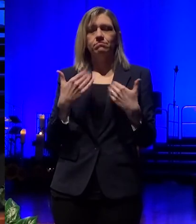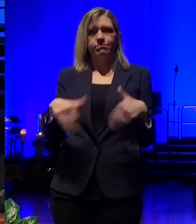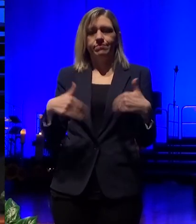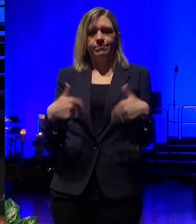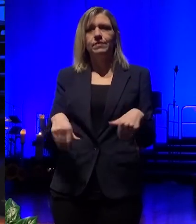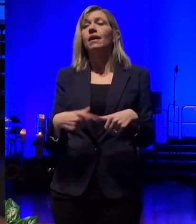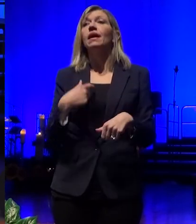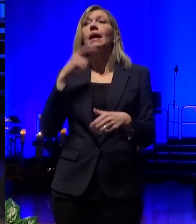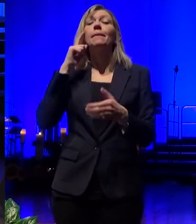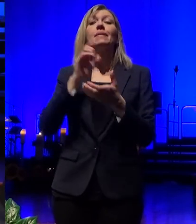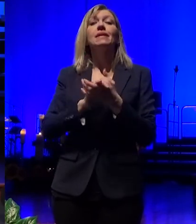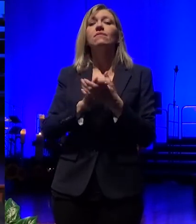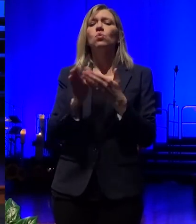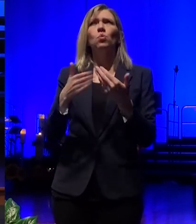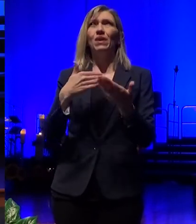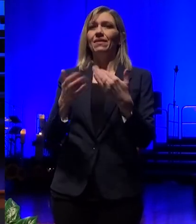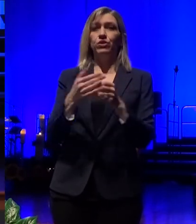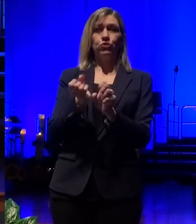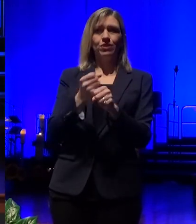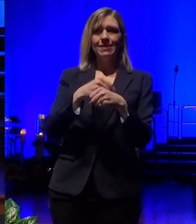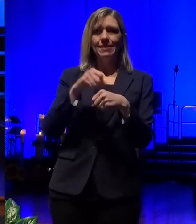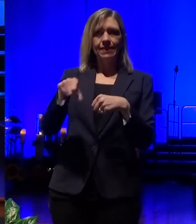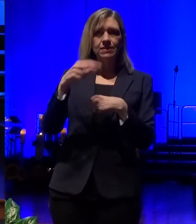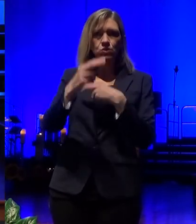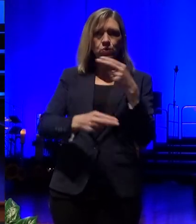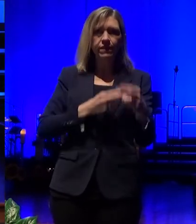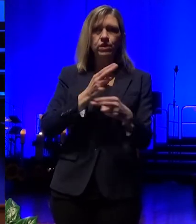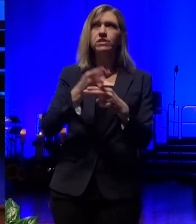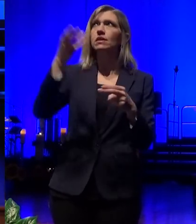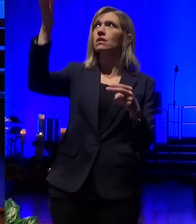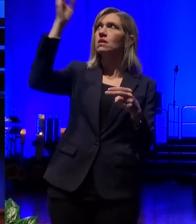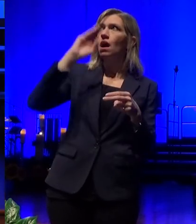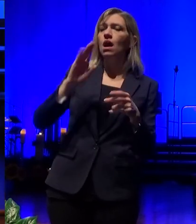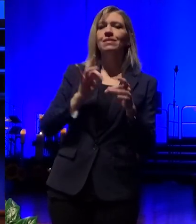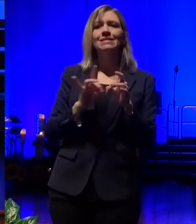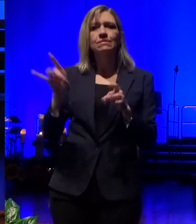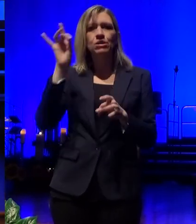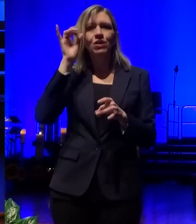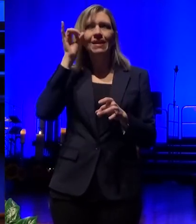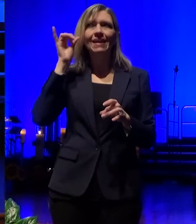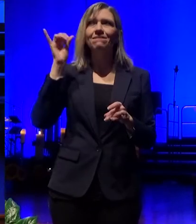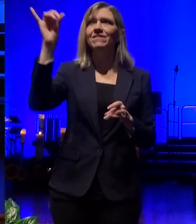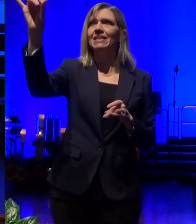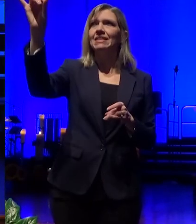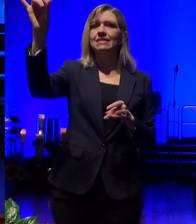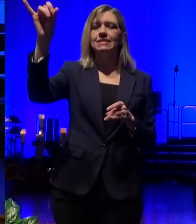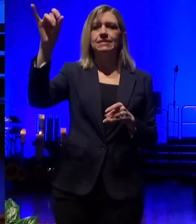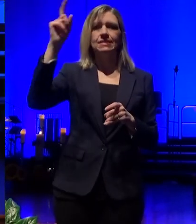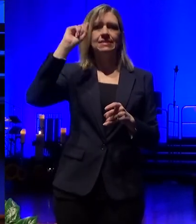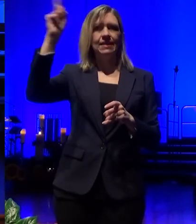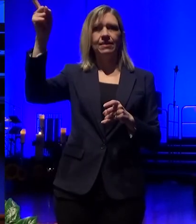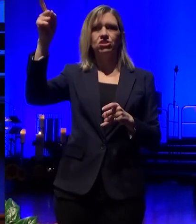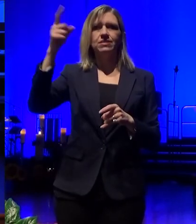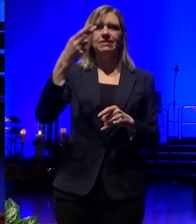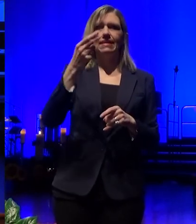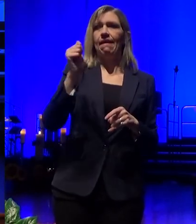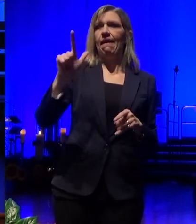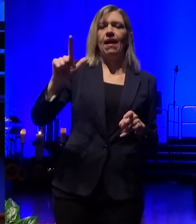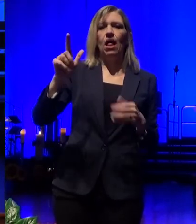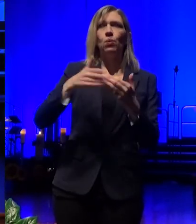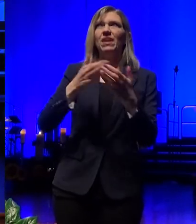that whatever it is that created this universe, God, spirit, infinite intelligence, Hal, whatever his or her name